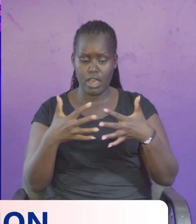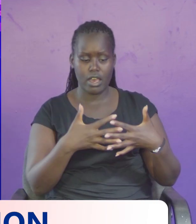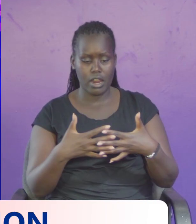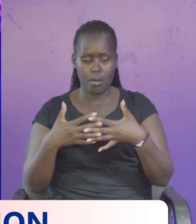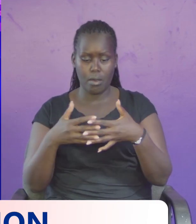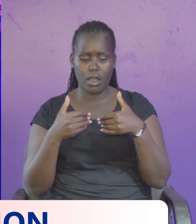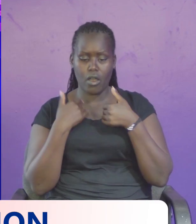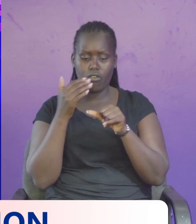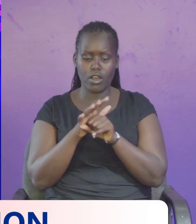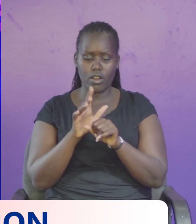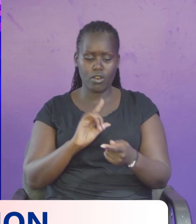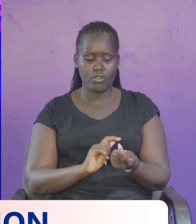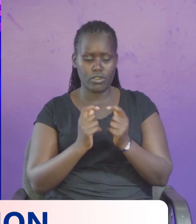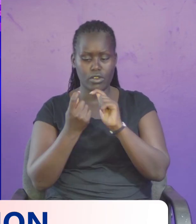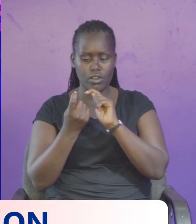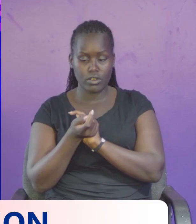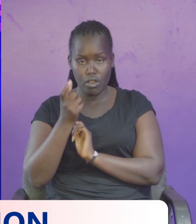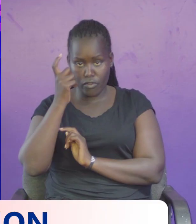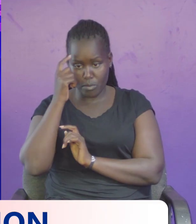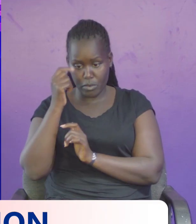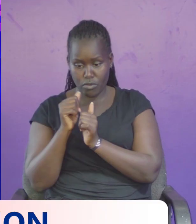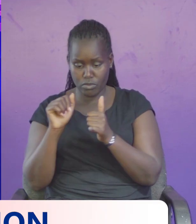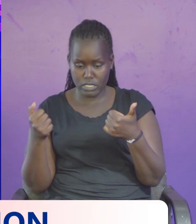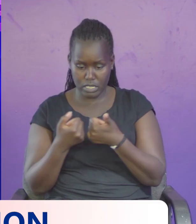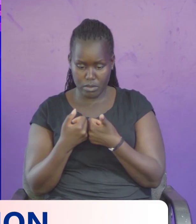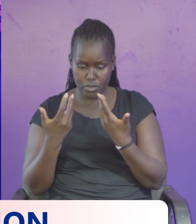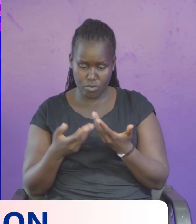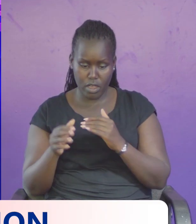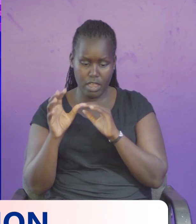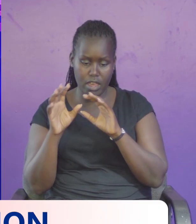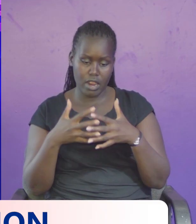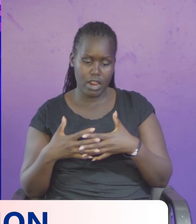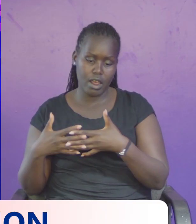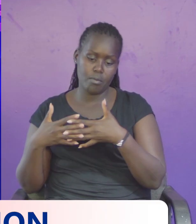of transformation of the mind that has happened in America. In darkness.